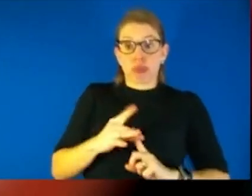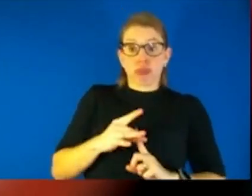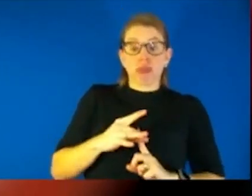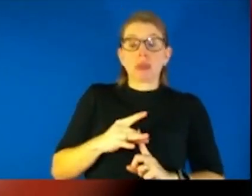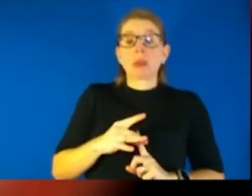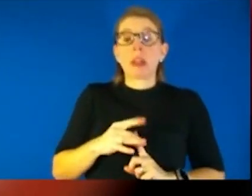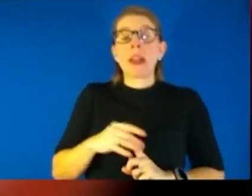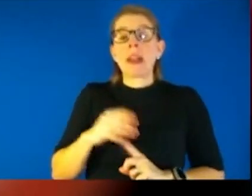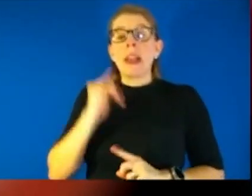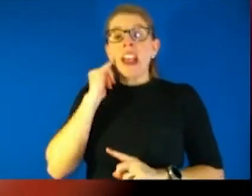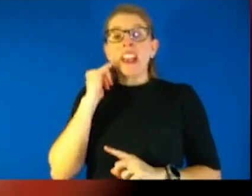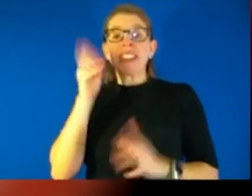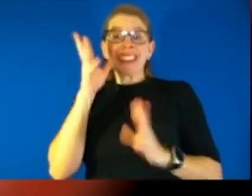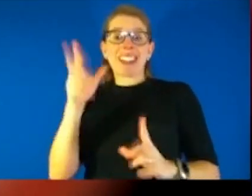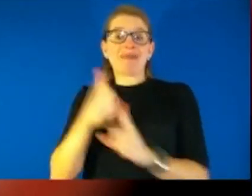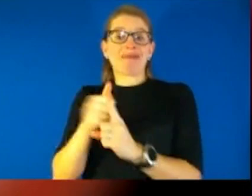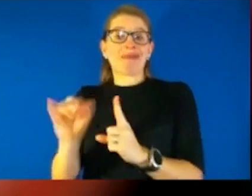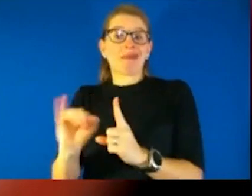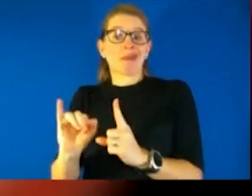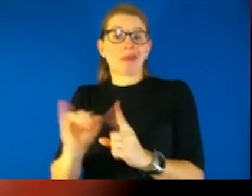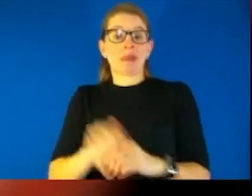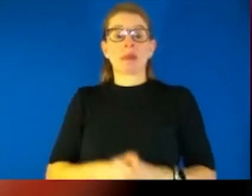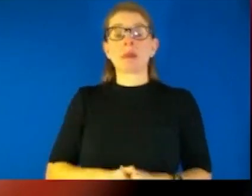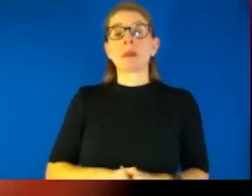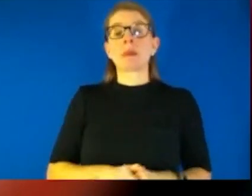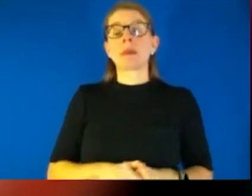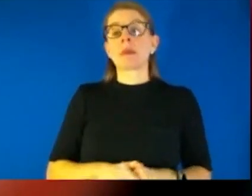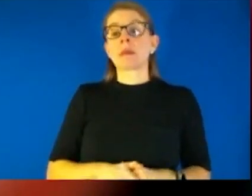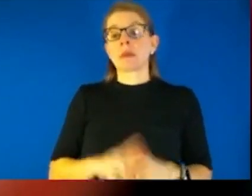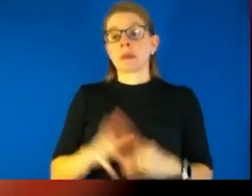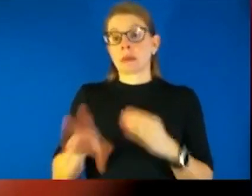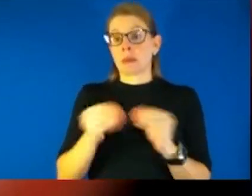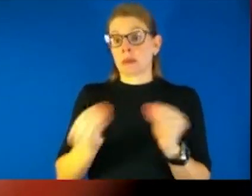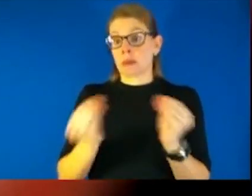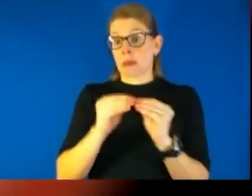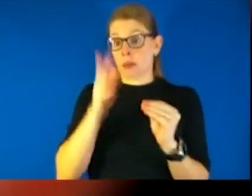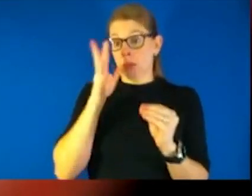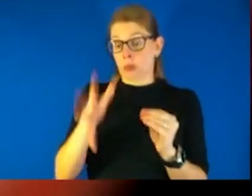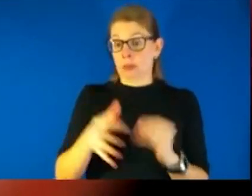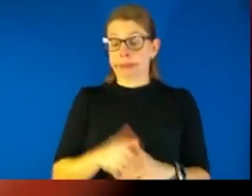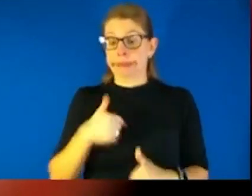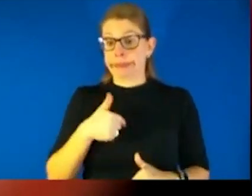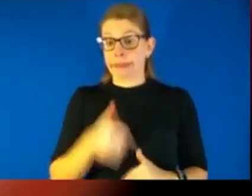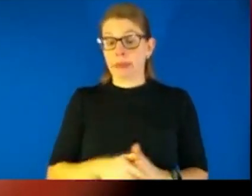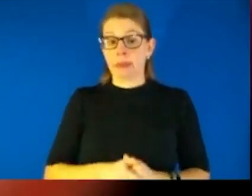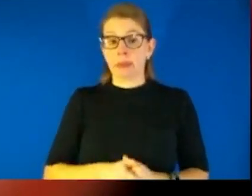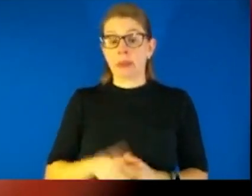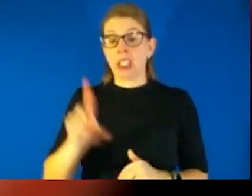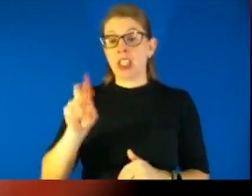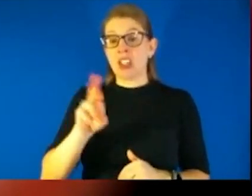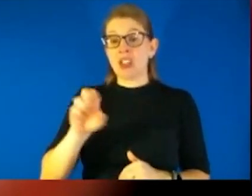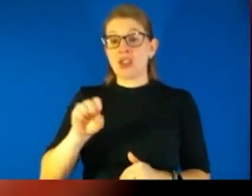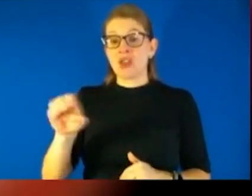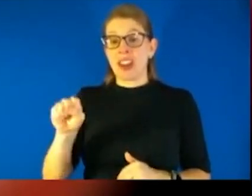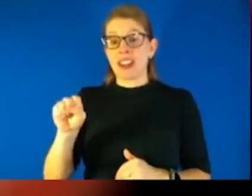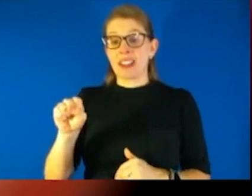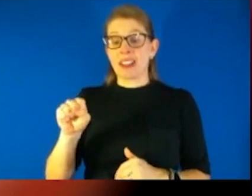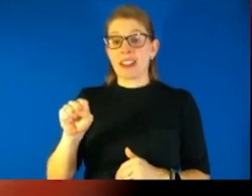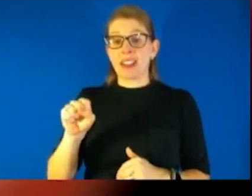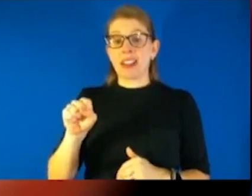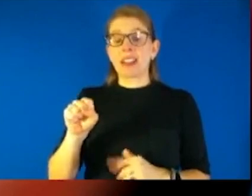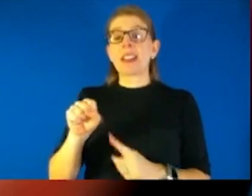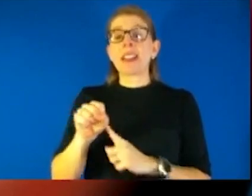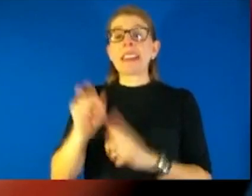I would go further and would say, there are ways to dress a deer, and it's called gutless